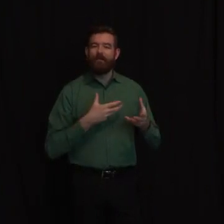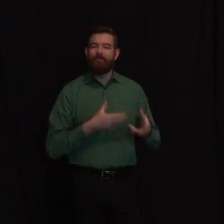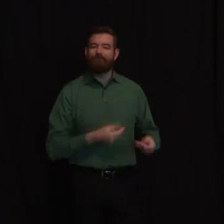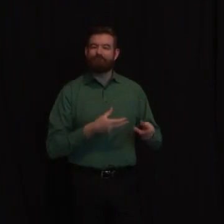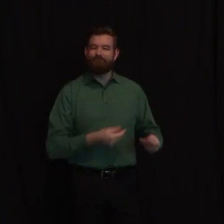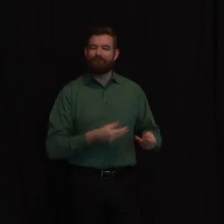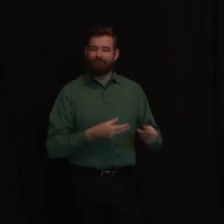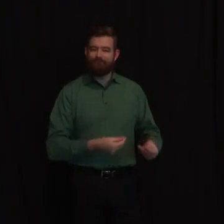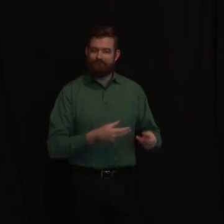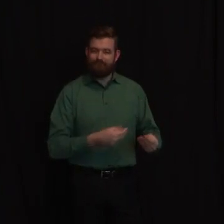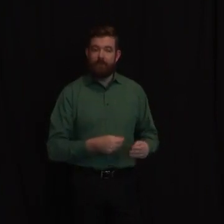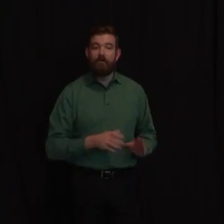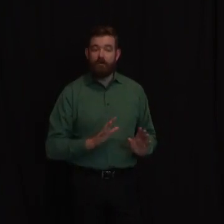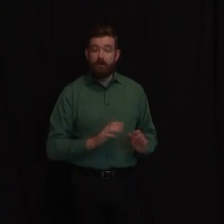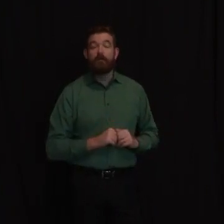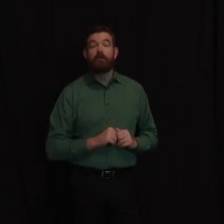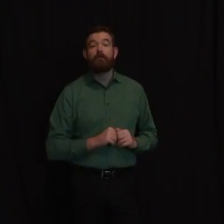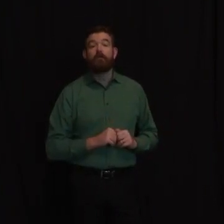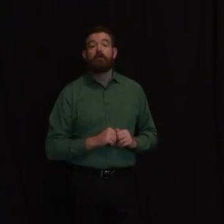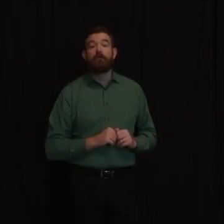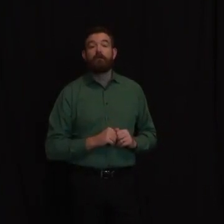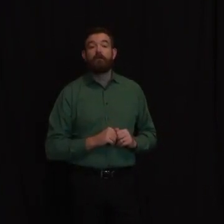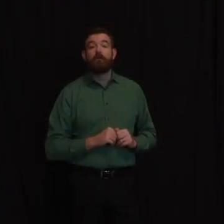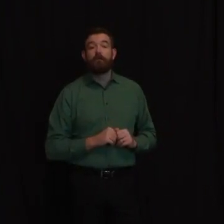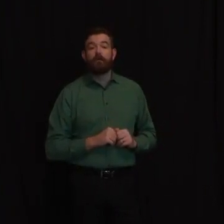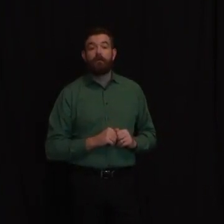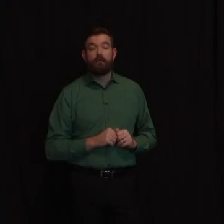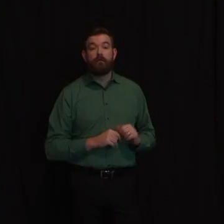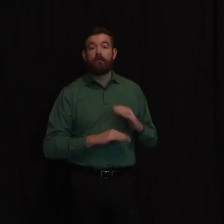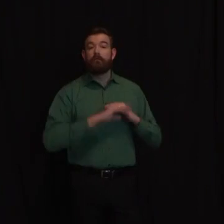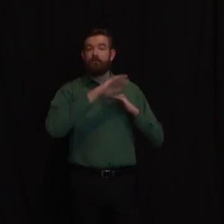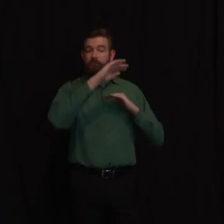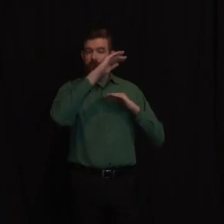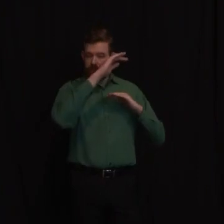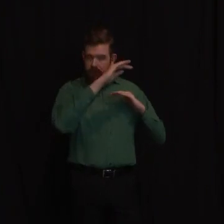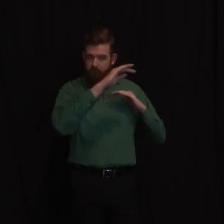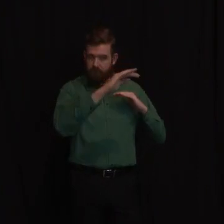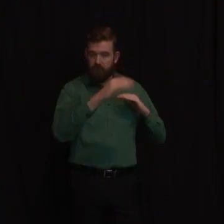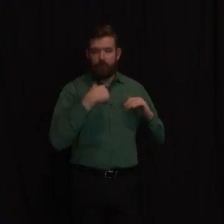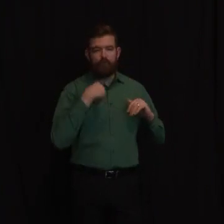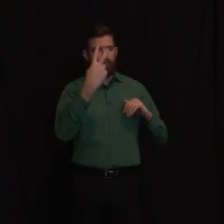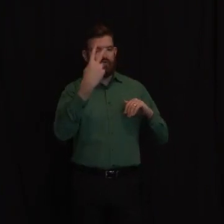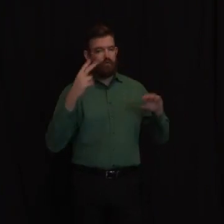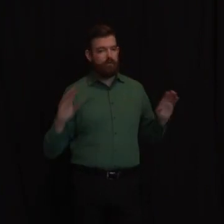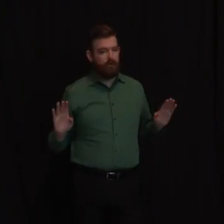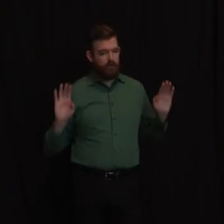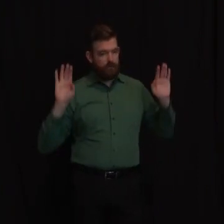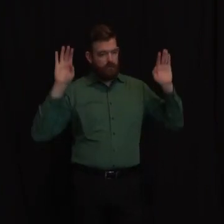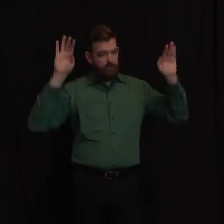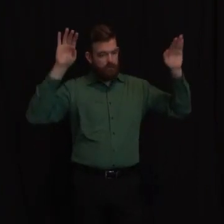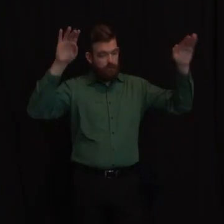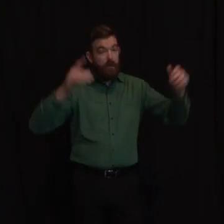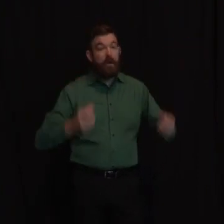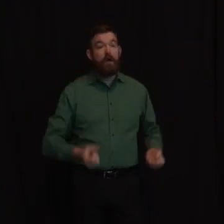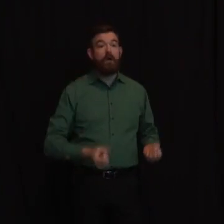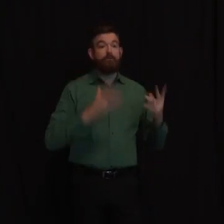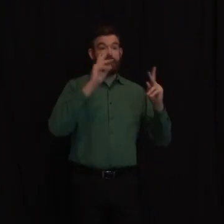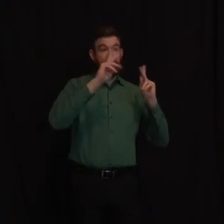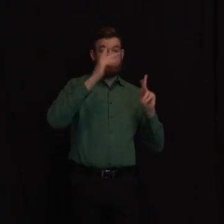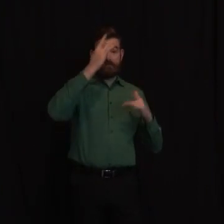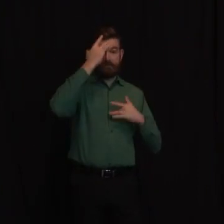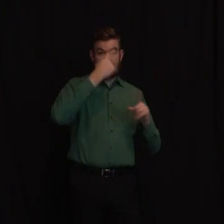mentioned this earlier. I'll give you two curves, one of which I mentioned. It's to be determined what the denominator is. There's lots of different studies